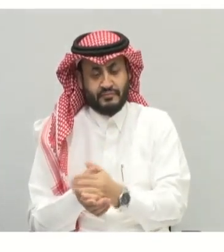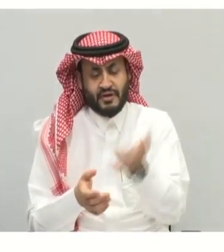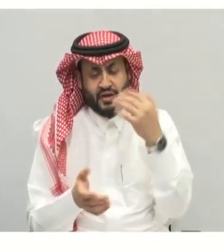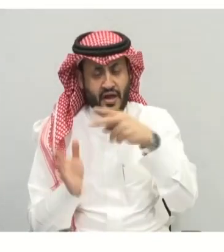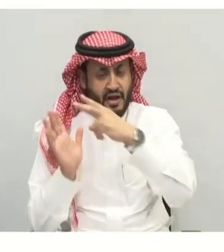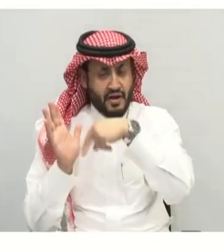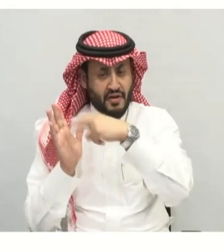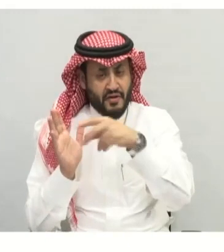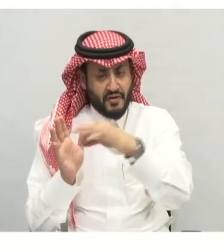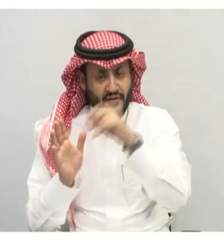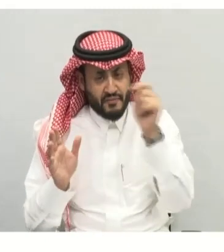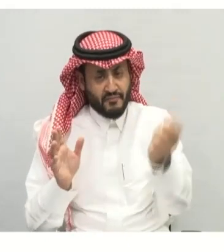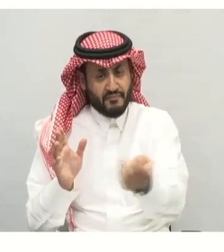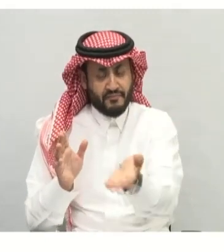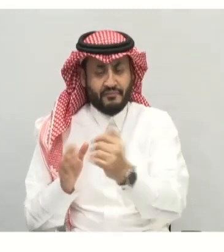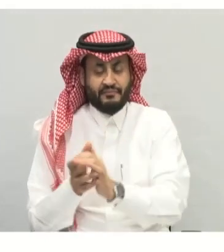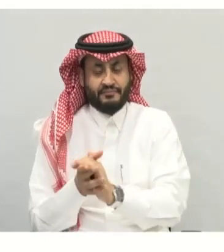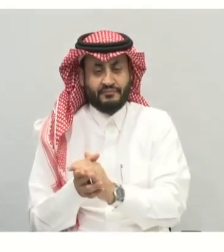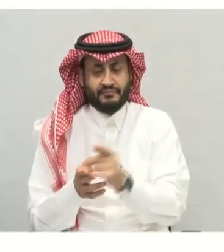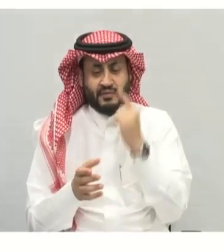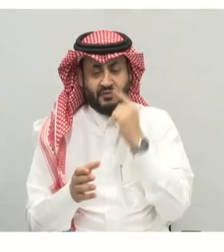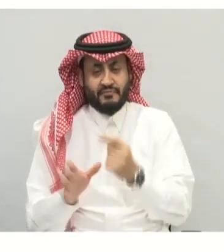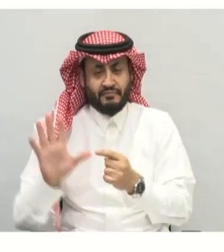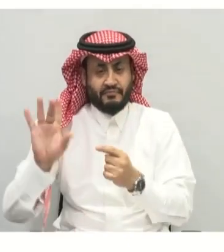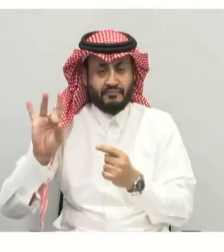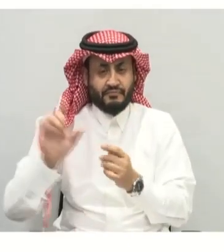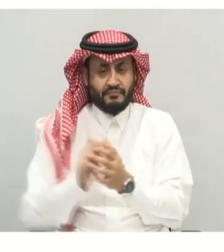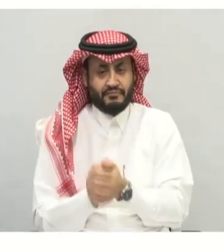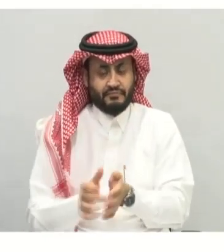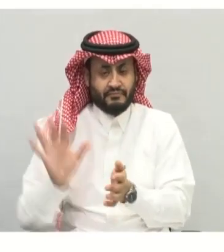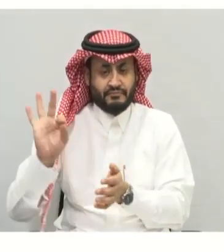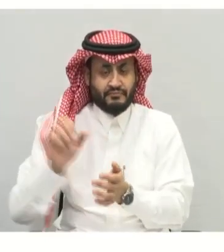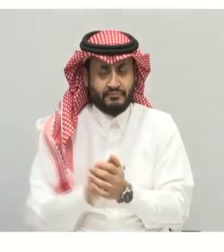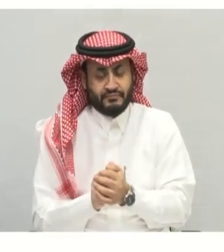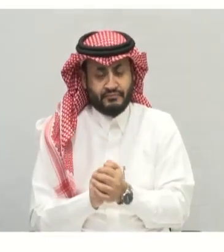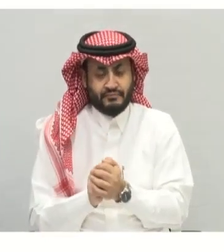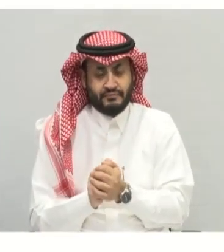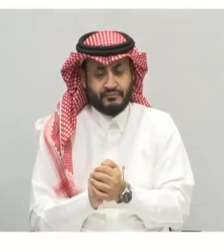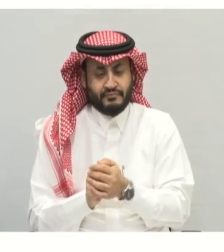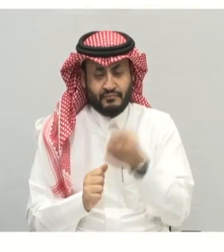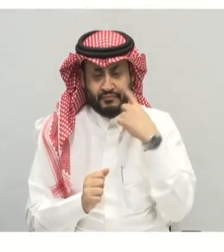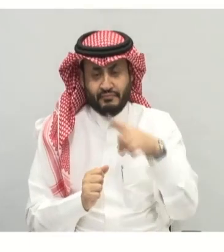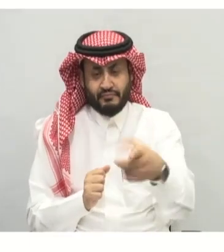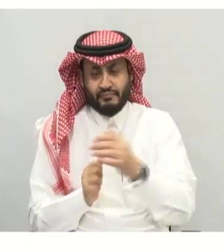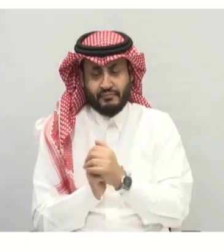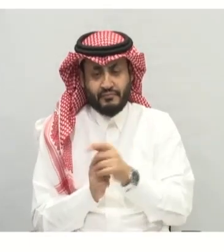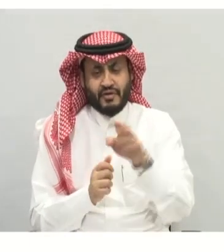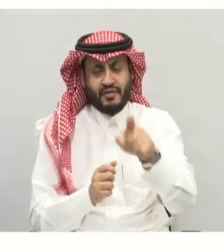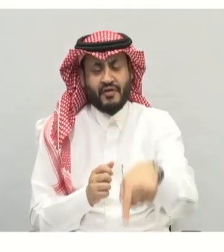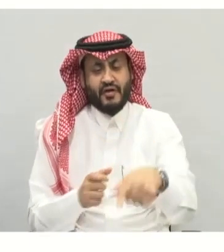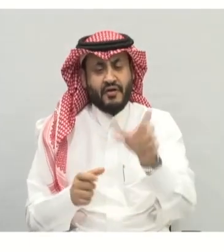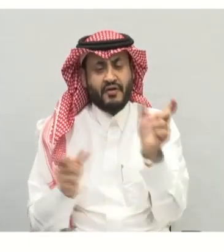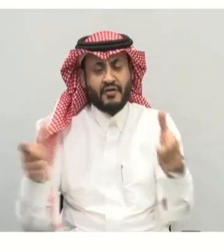articles that we can found on page 58 and 59 so as you can see here these are the